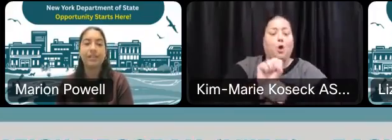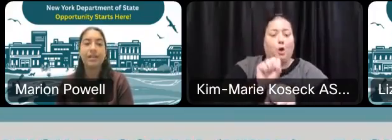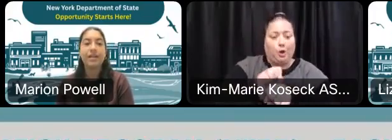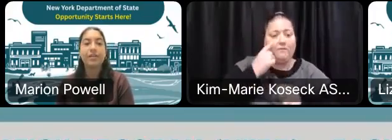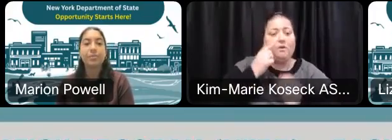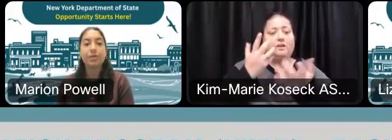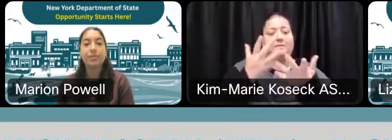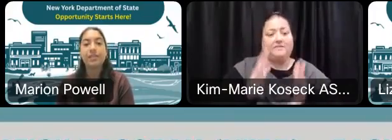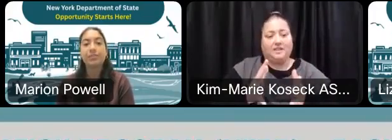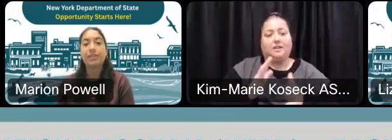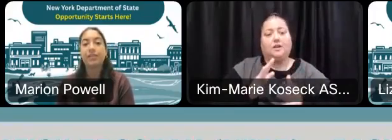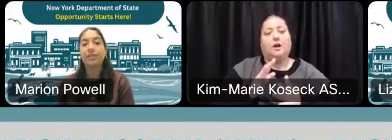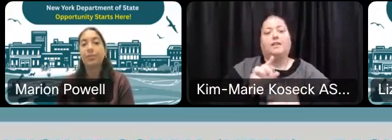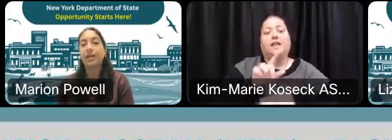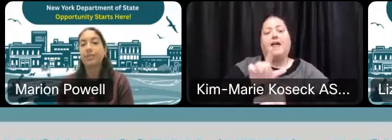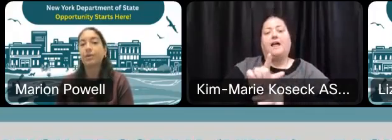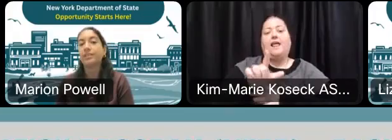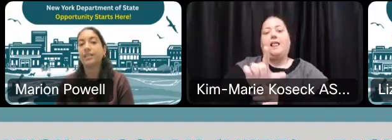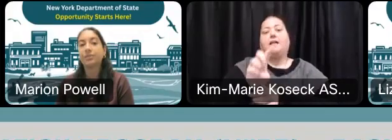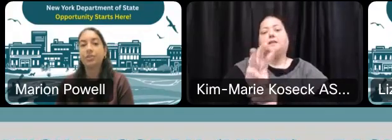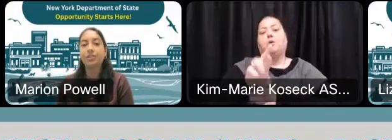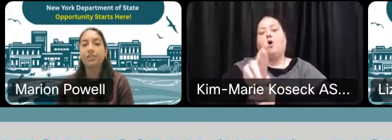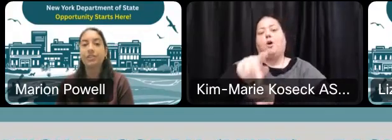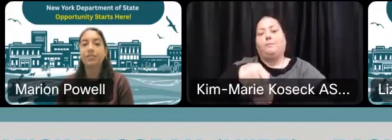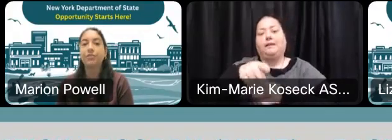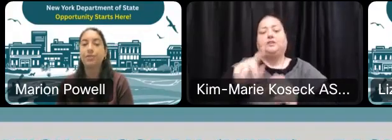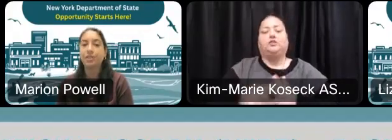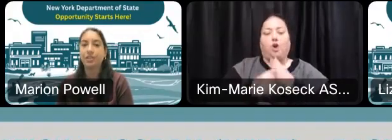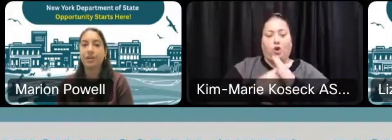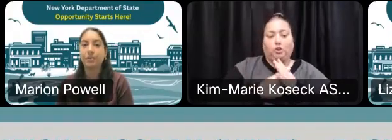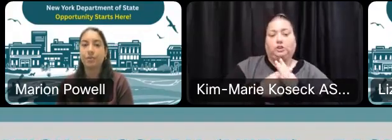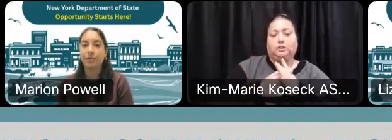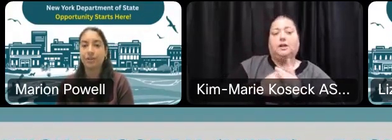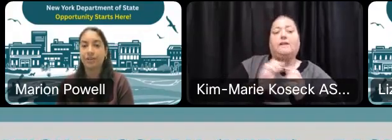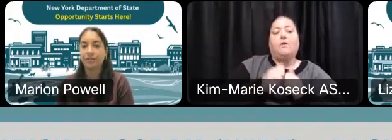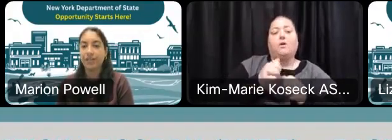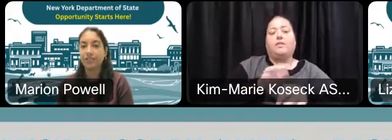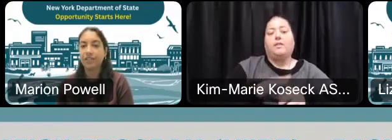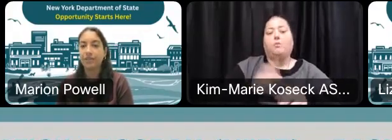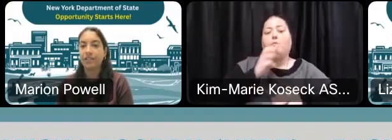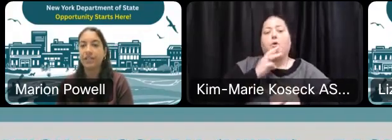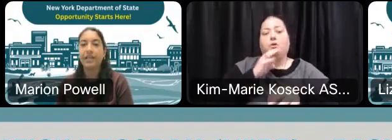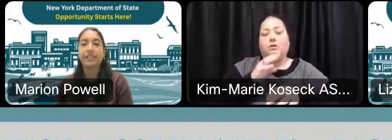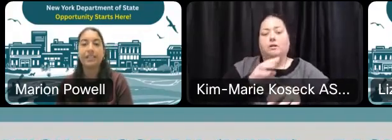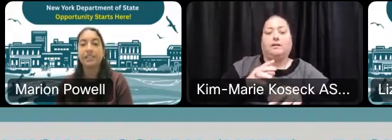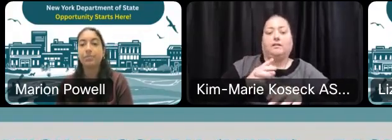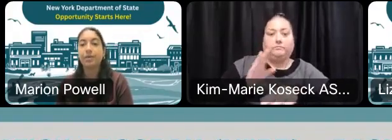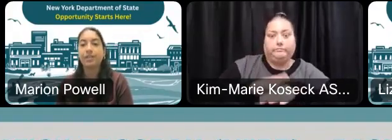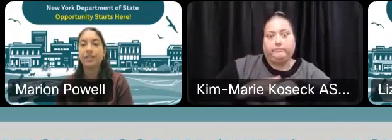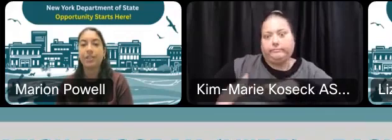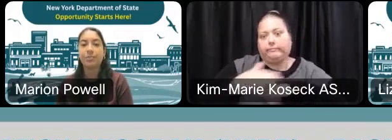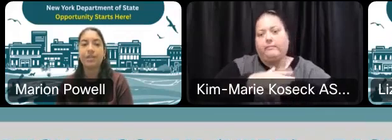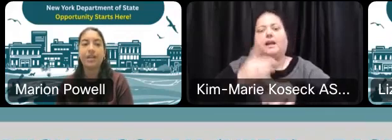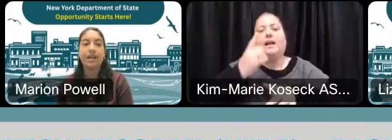complete. LWRPs begin with a planning process, which includes the formation of a waterfront advisory committee, extensive